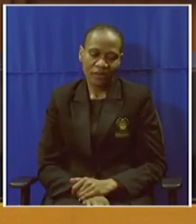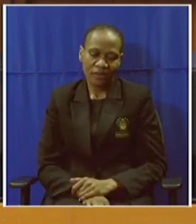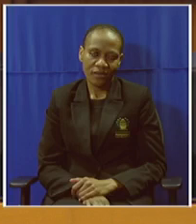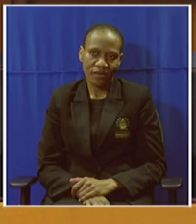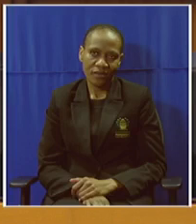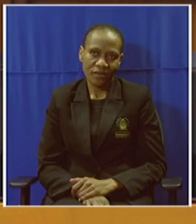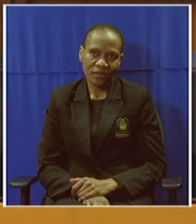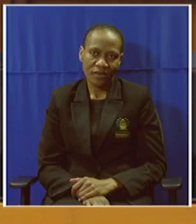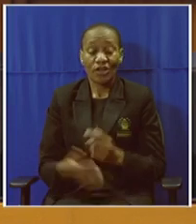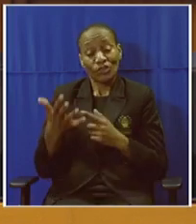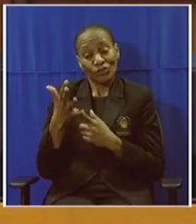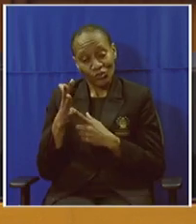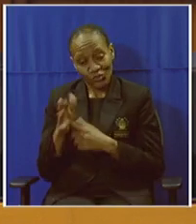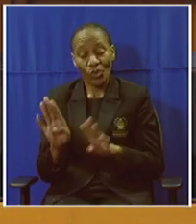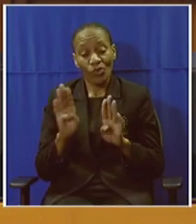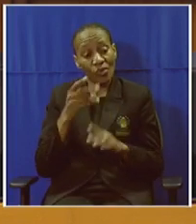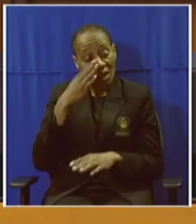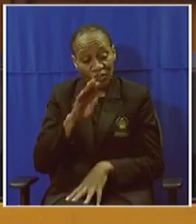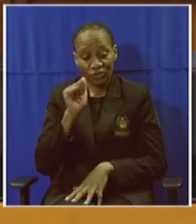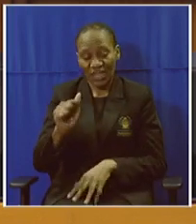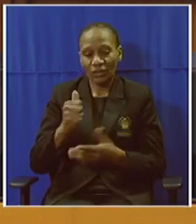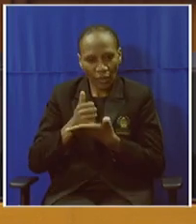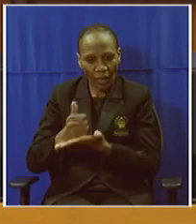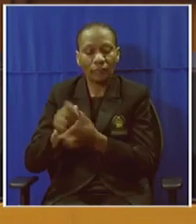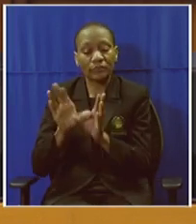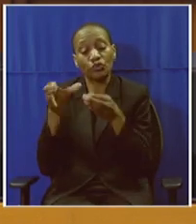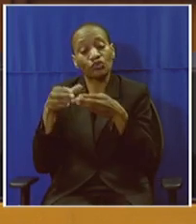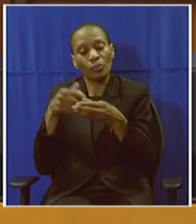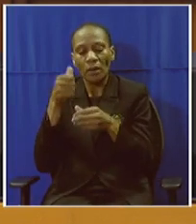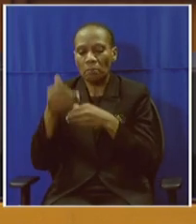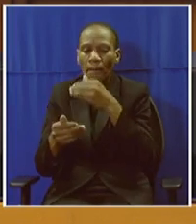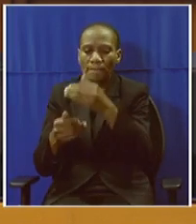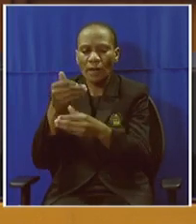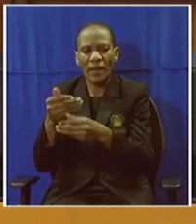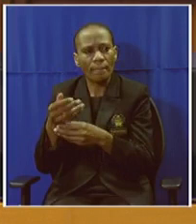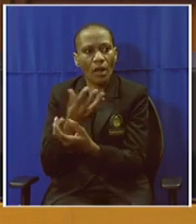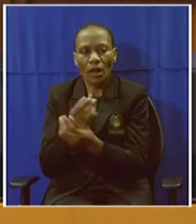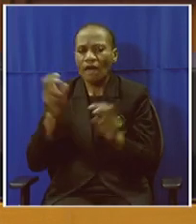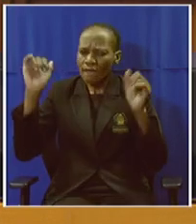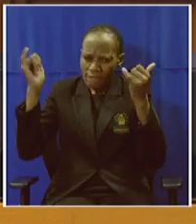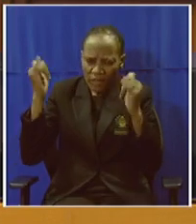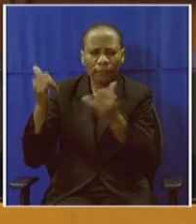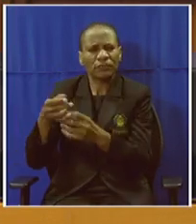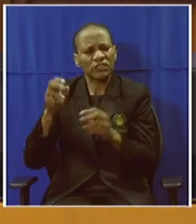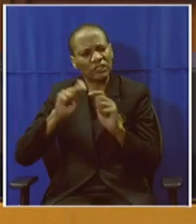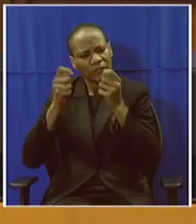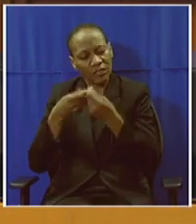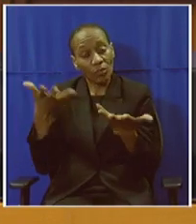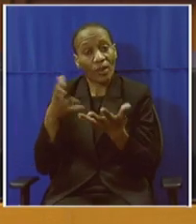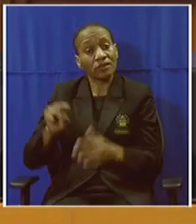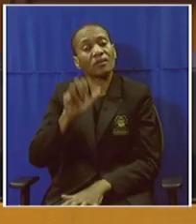innovative attitude has shaped Kaizer Chiefs through the years, and they remain the most popular team in South Africa.